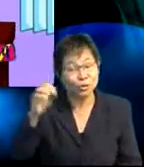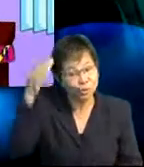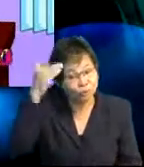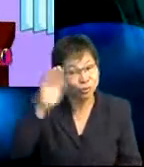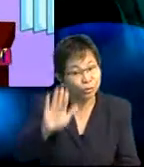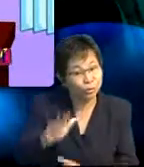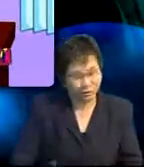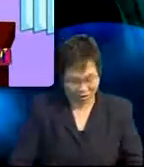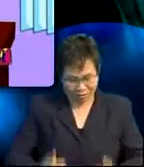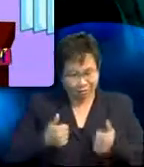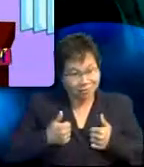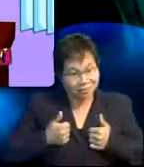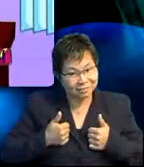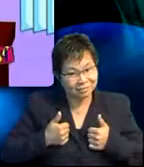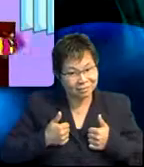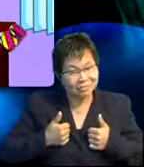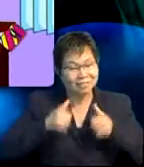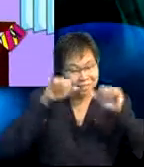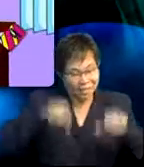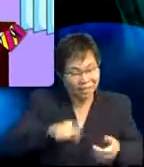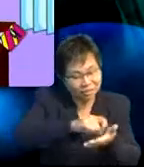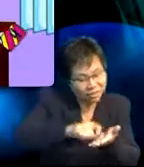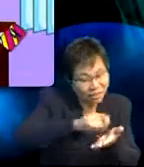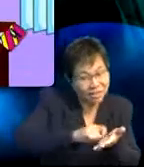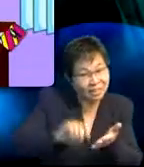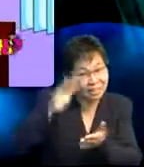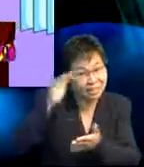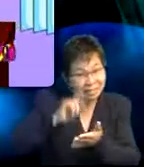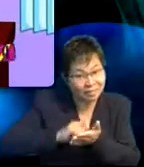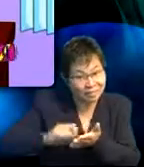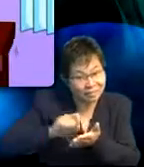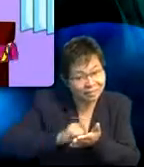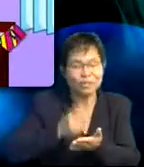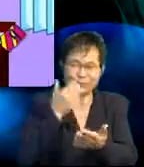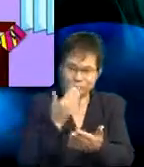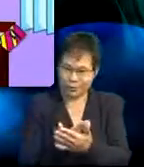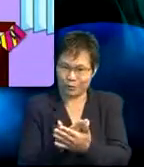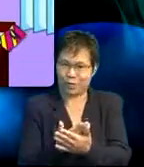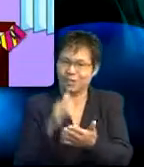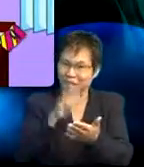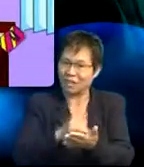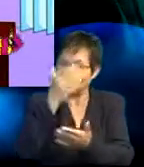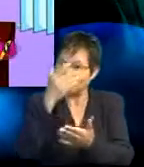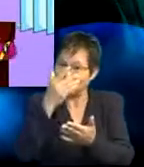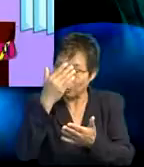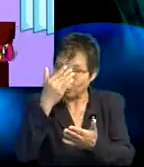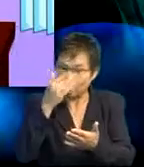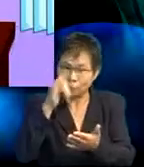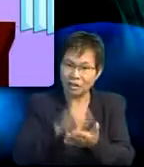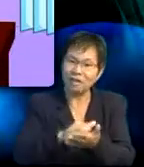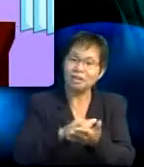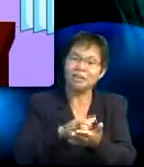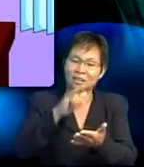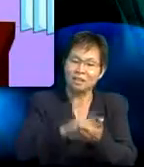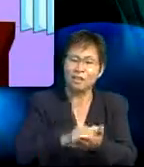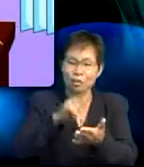you know your address? Can you write it down? Good. That's what we're going to